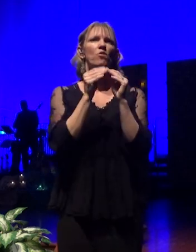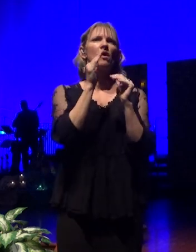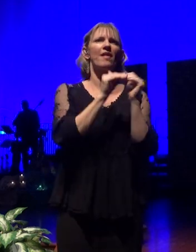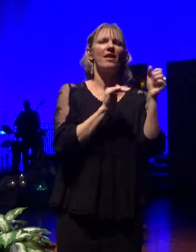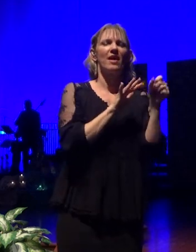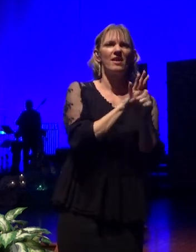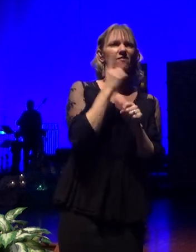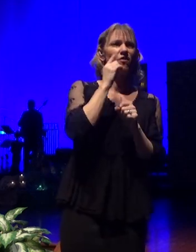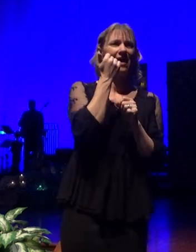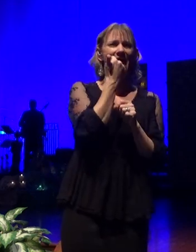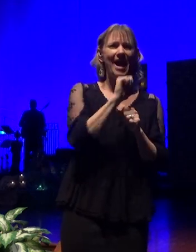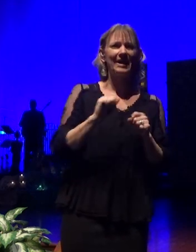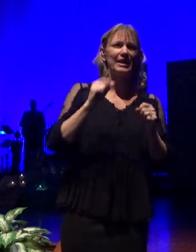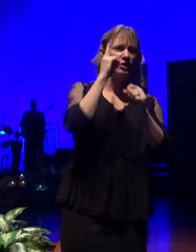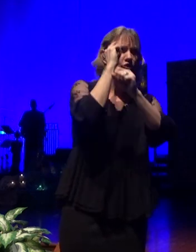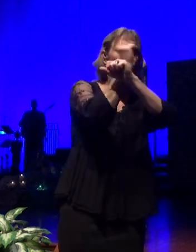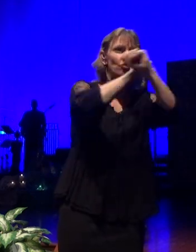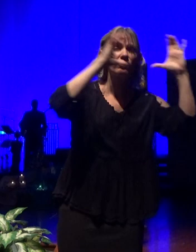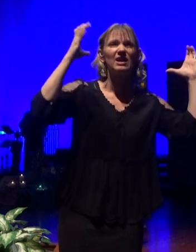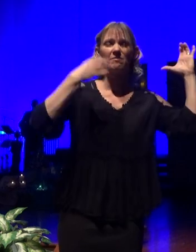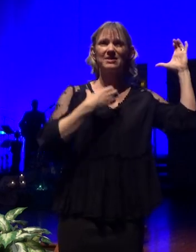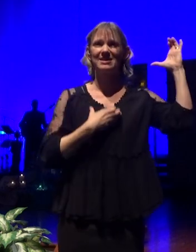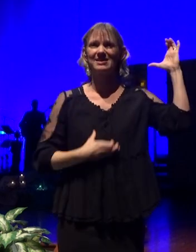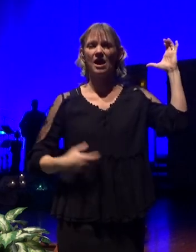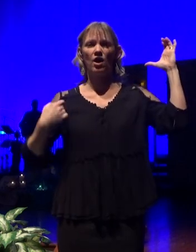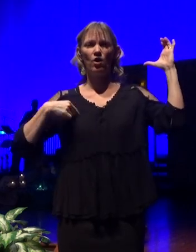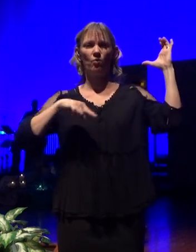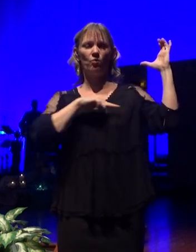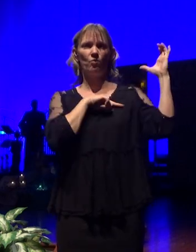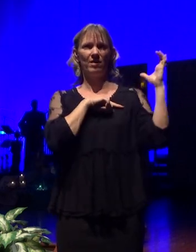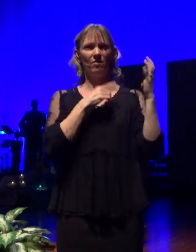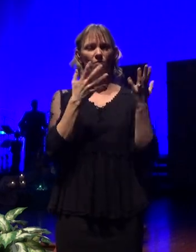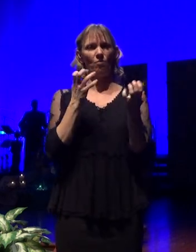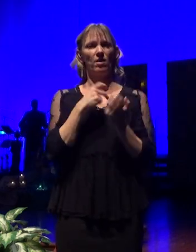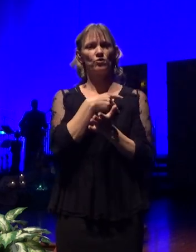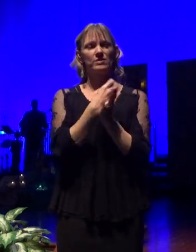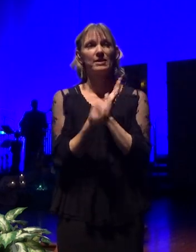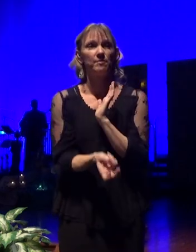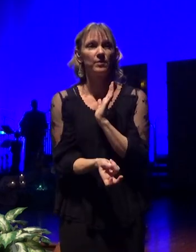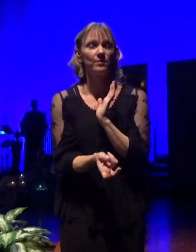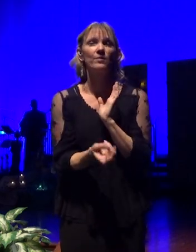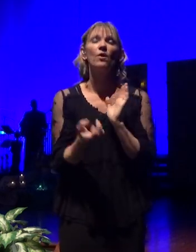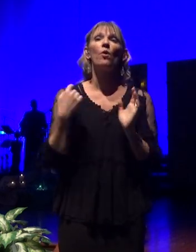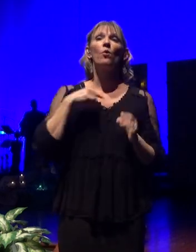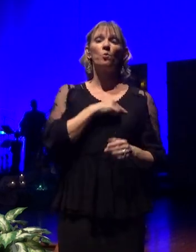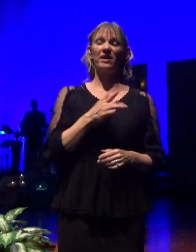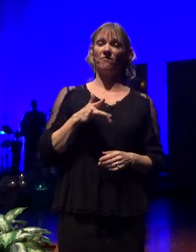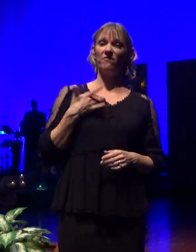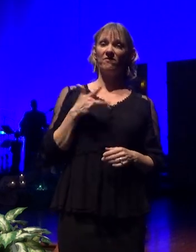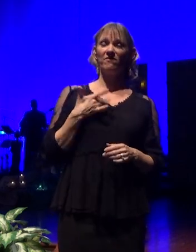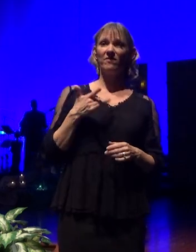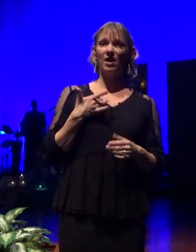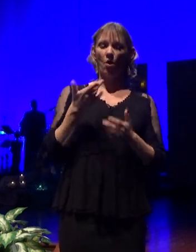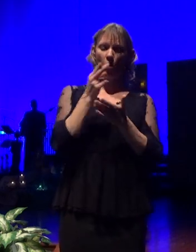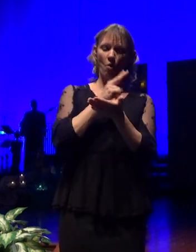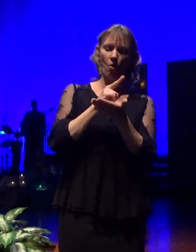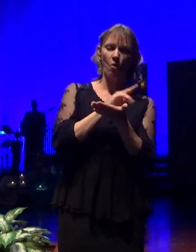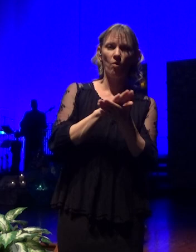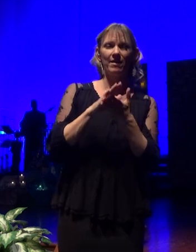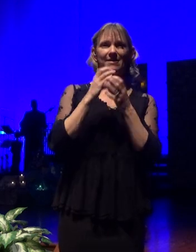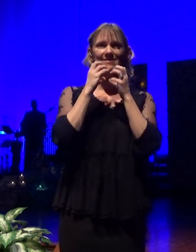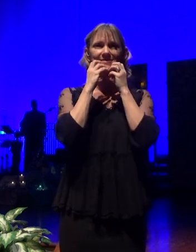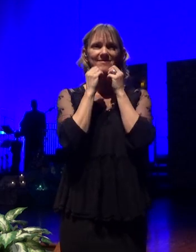any dream or desire that we choose to step into. And so we feel that holy, sacred